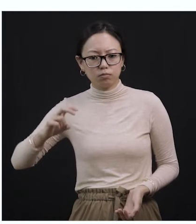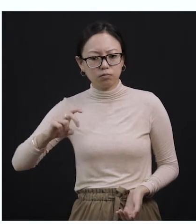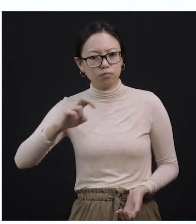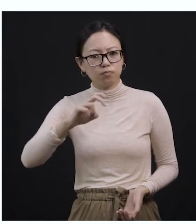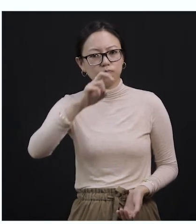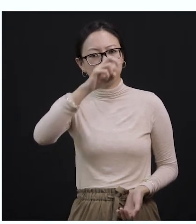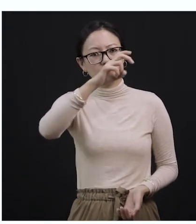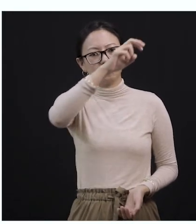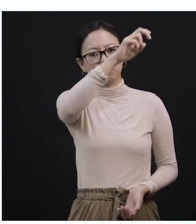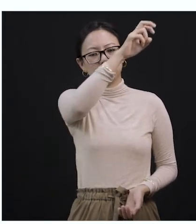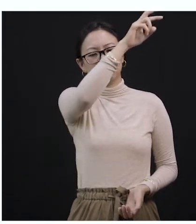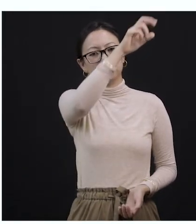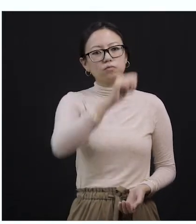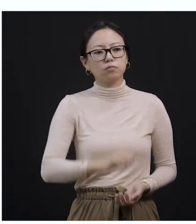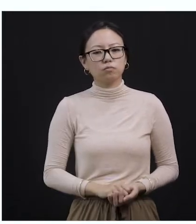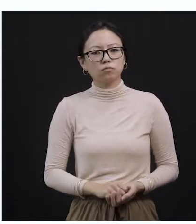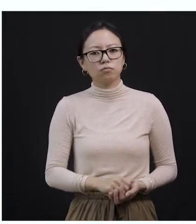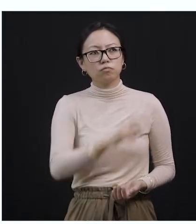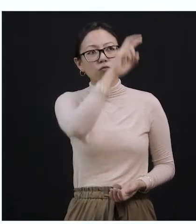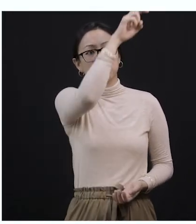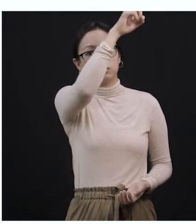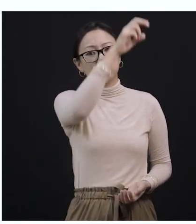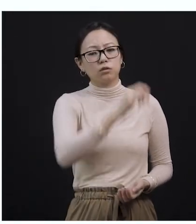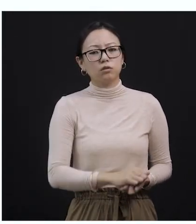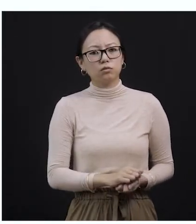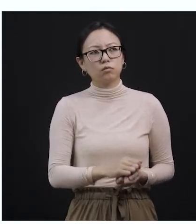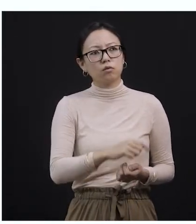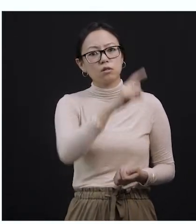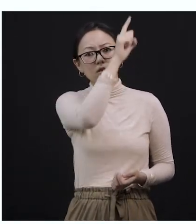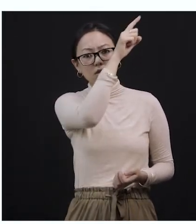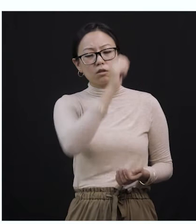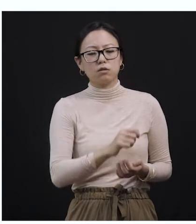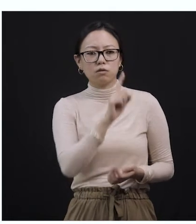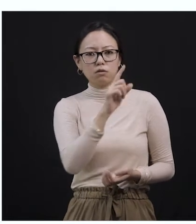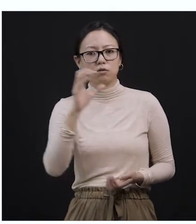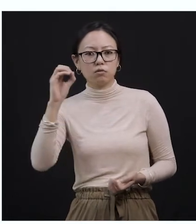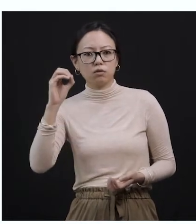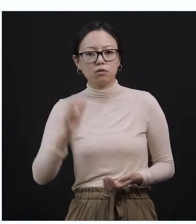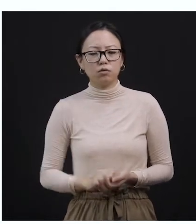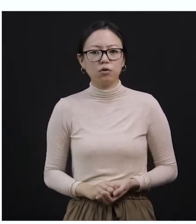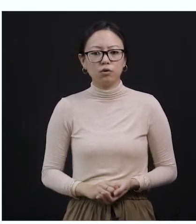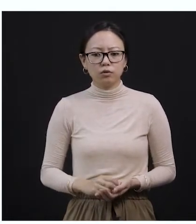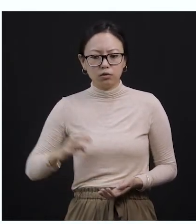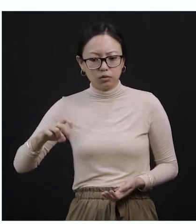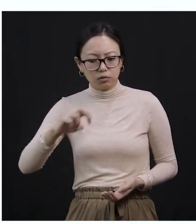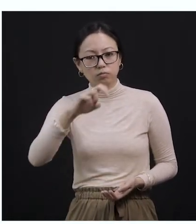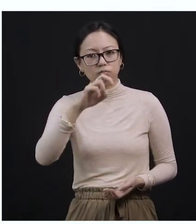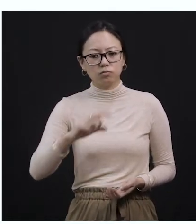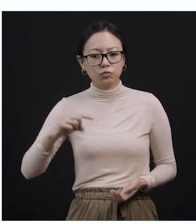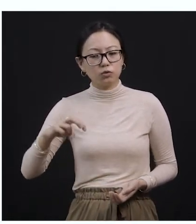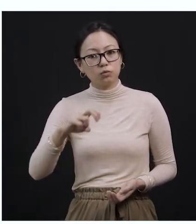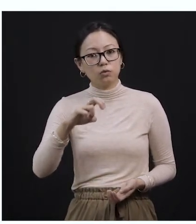way up till 10. He reaches 10. He started walking from 1 till